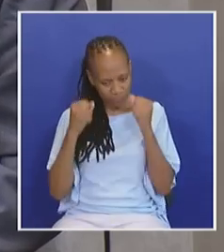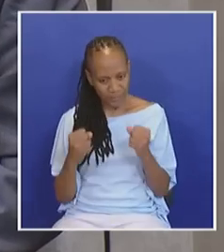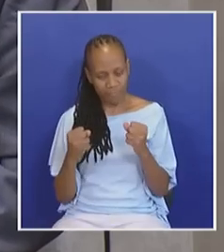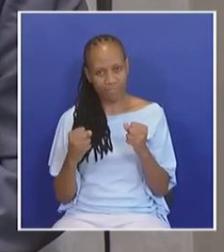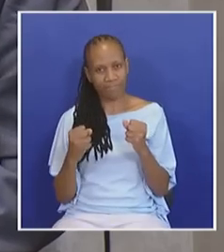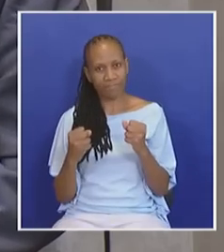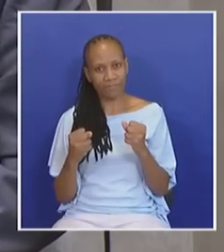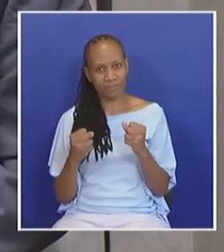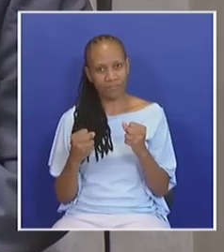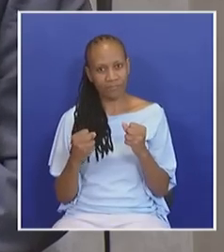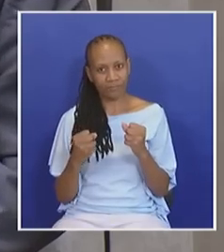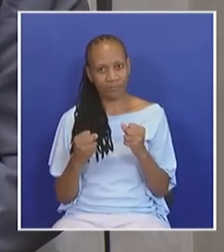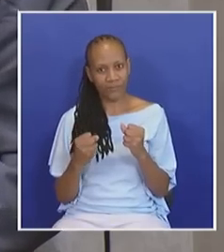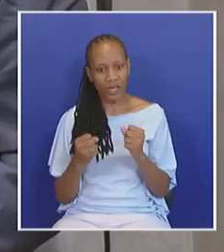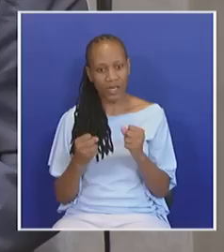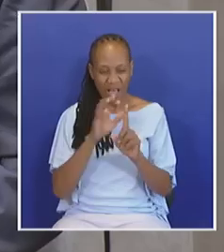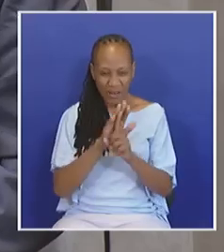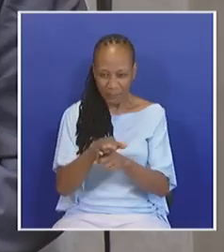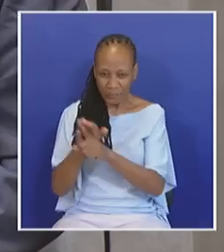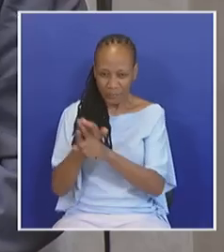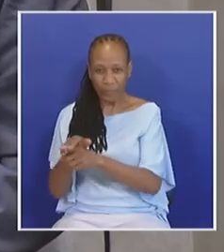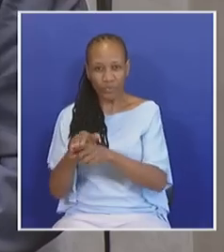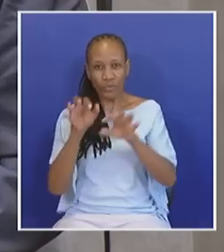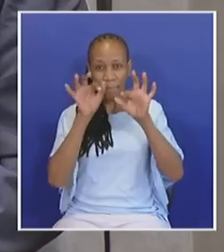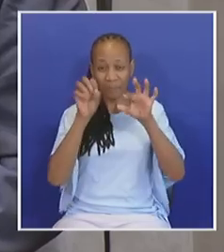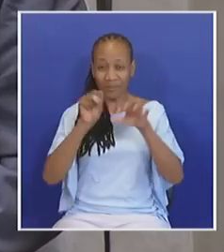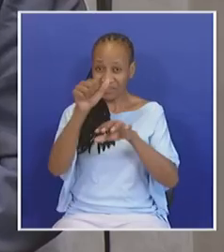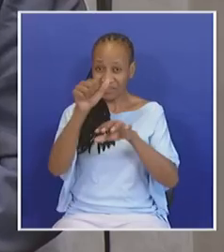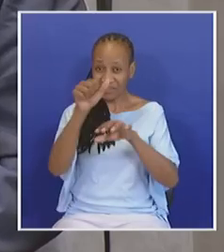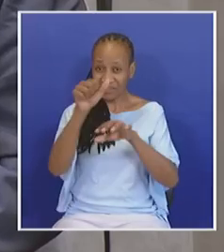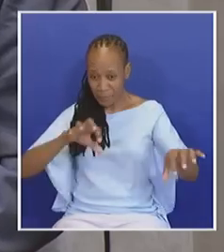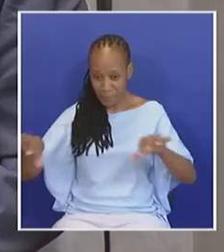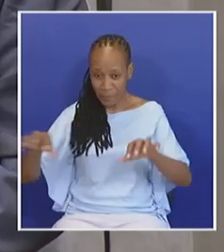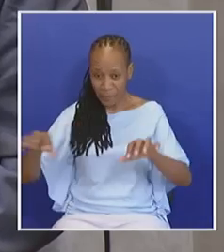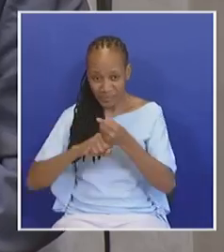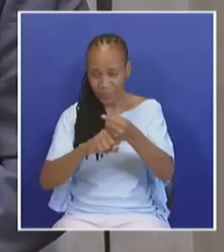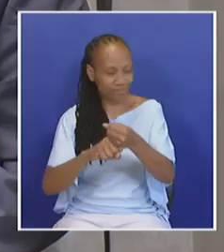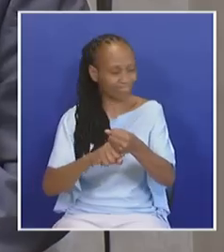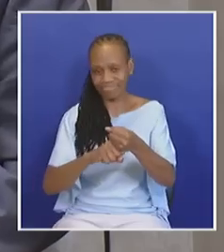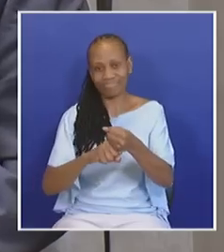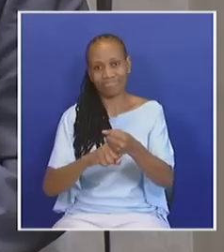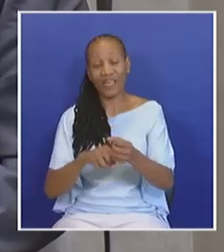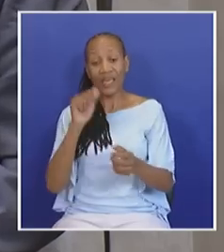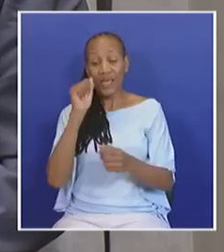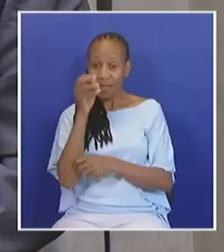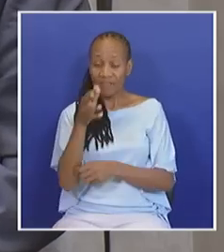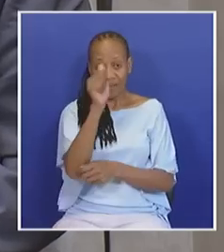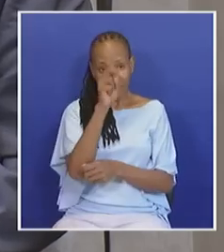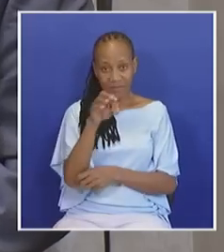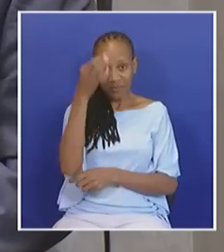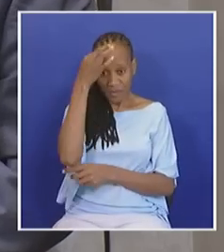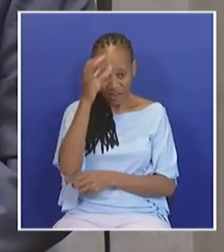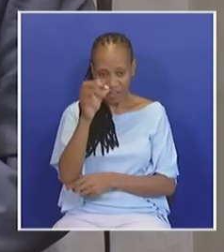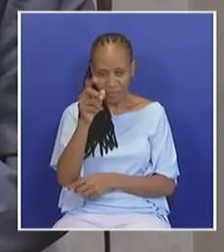not abusing our influence to divide South Africans. If the ANC leadership is committed to returning to the values